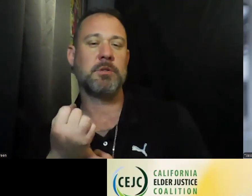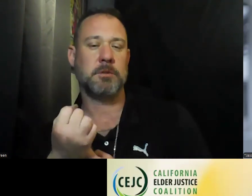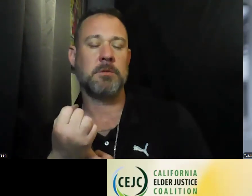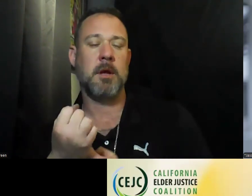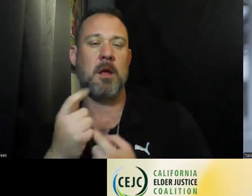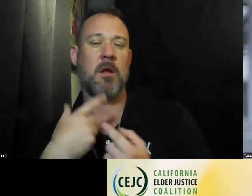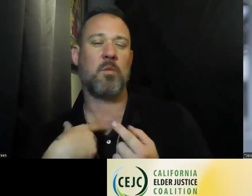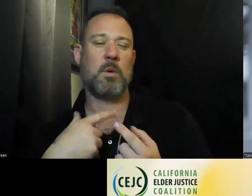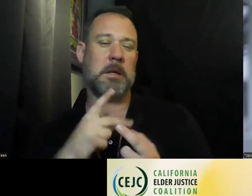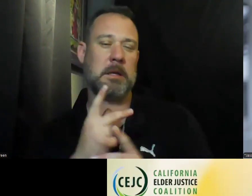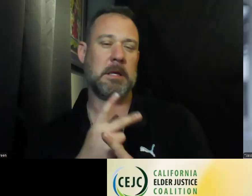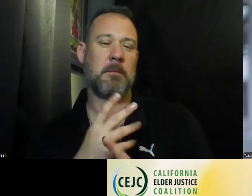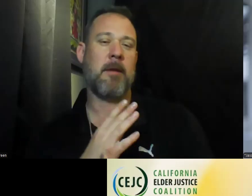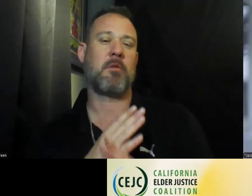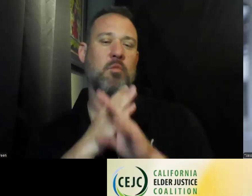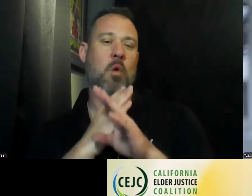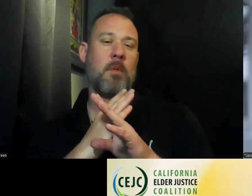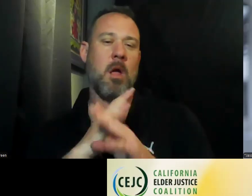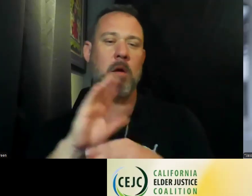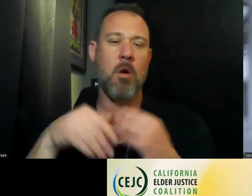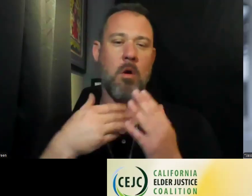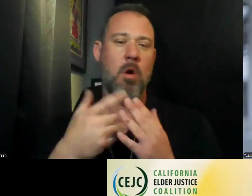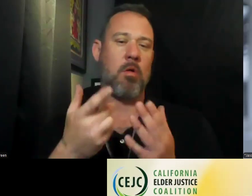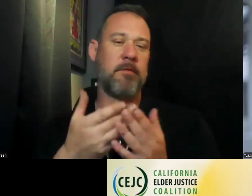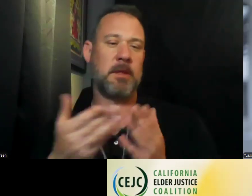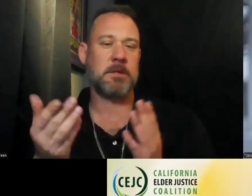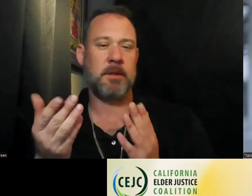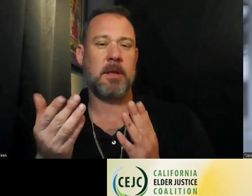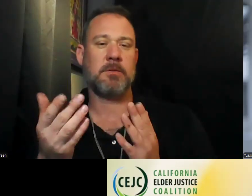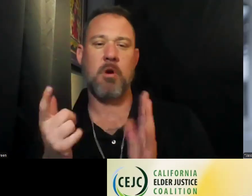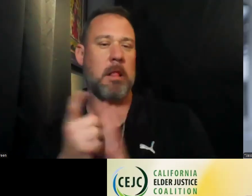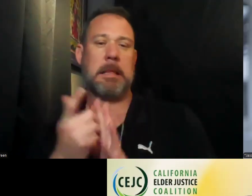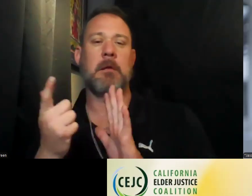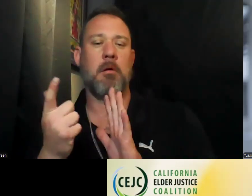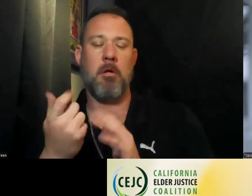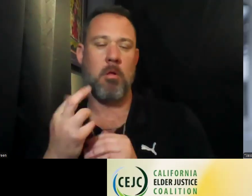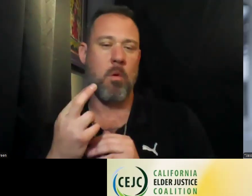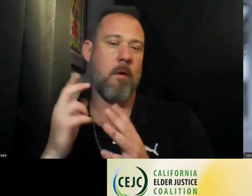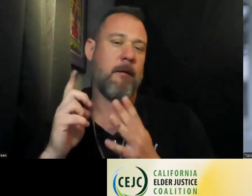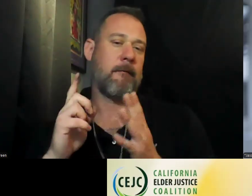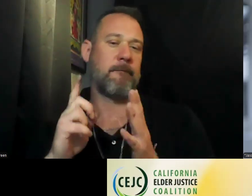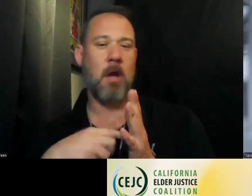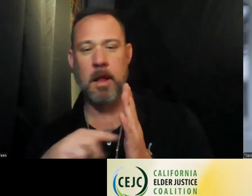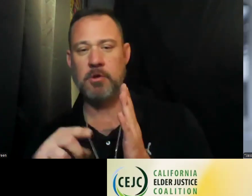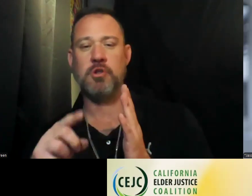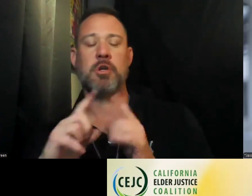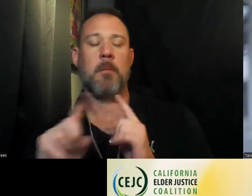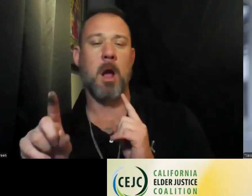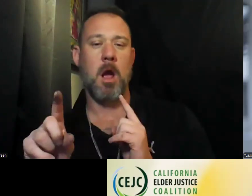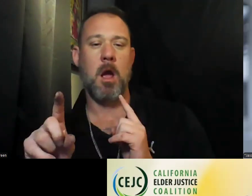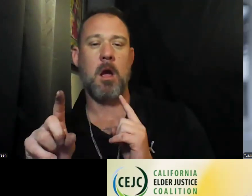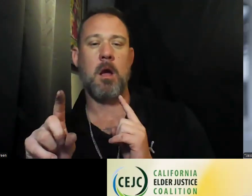the roadblock that all of these things are illegal or they're violations. But